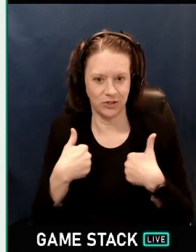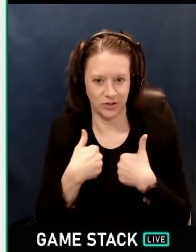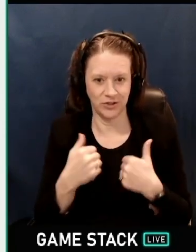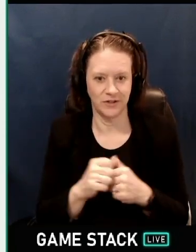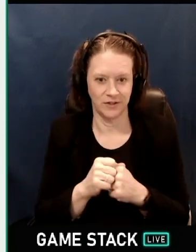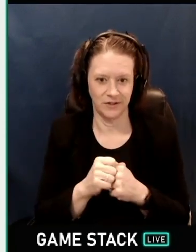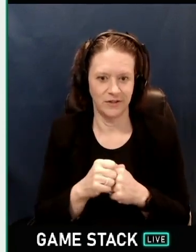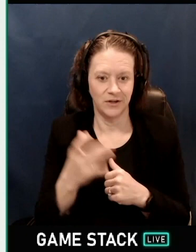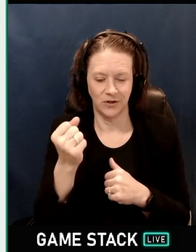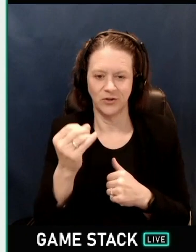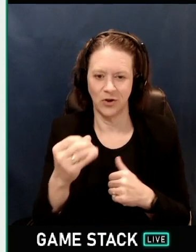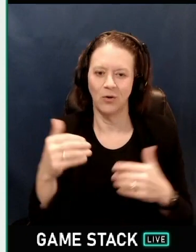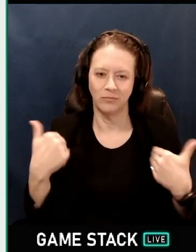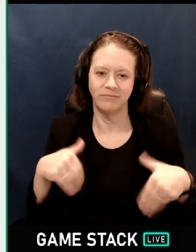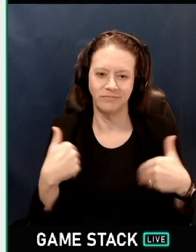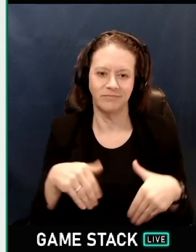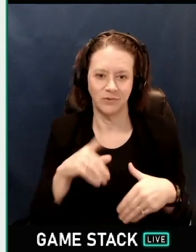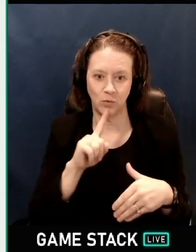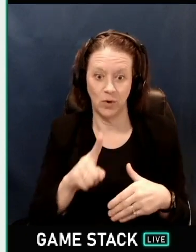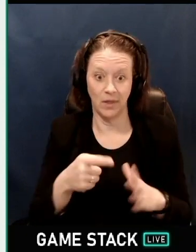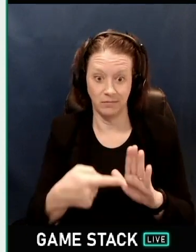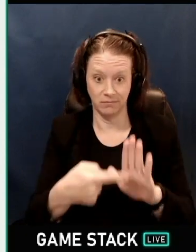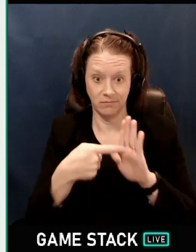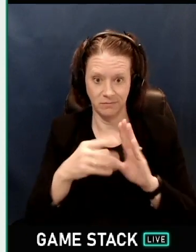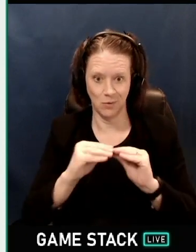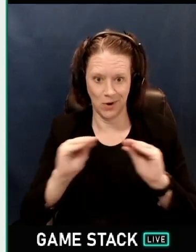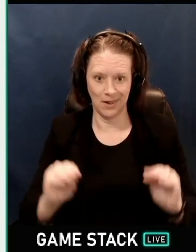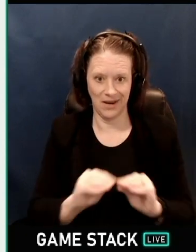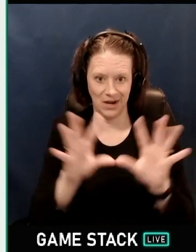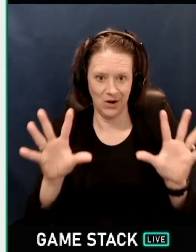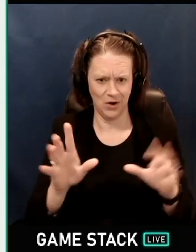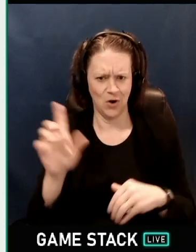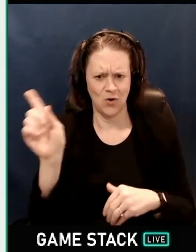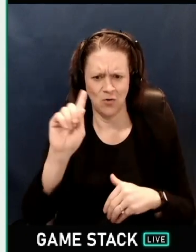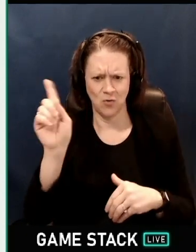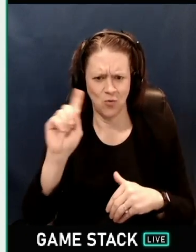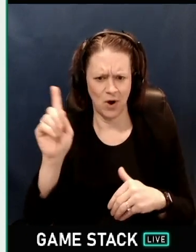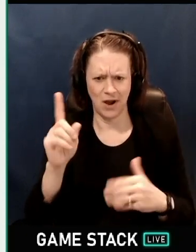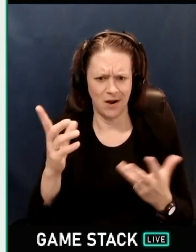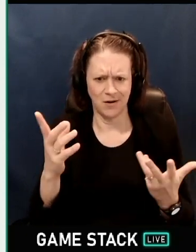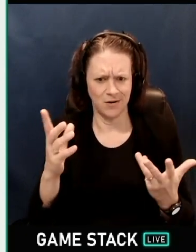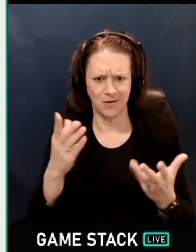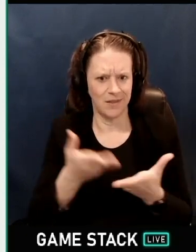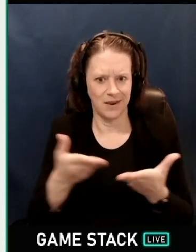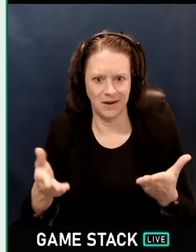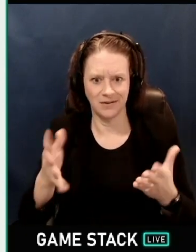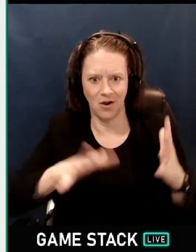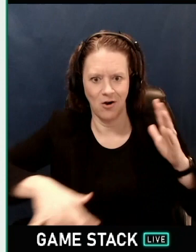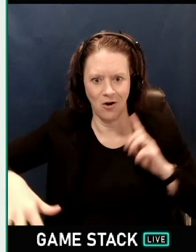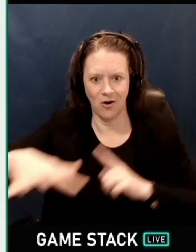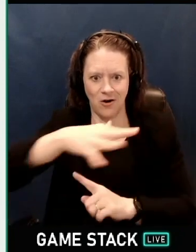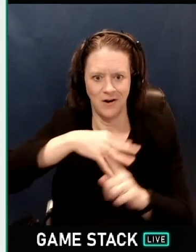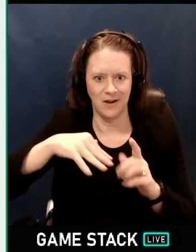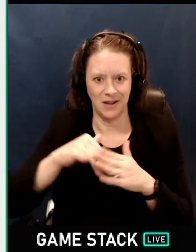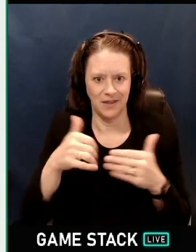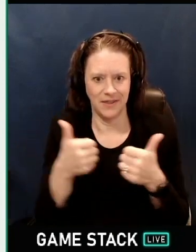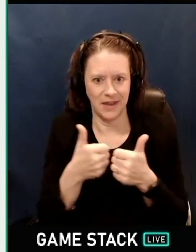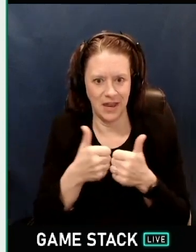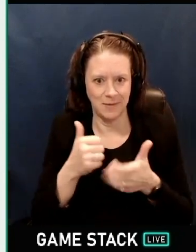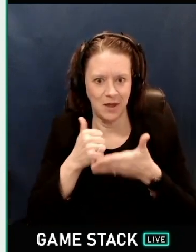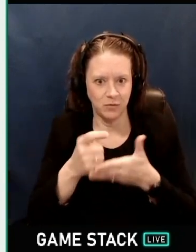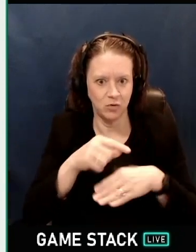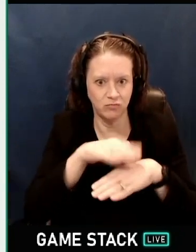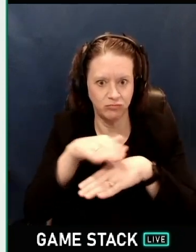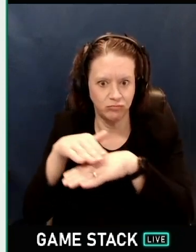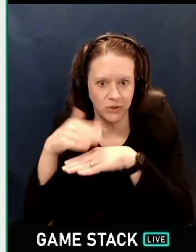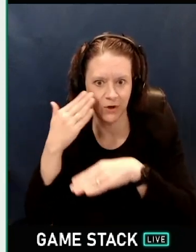much better ability to really understand important cues in the game, make you be a